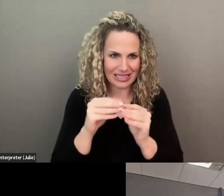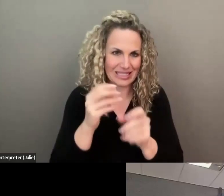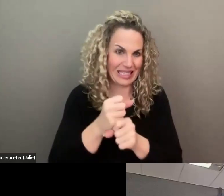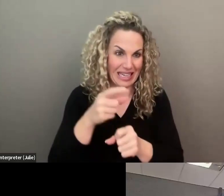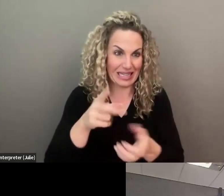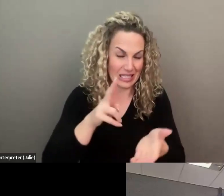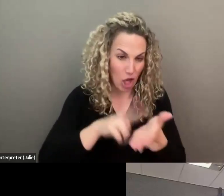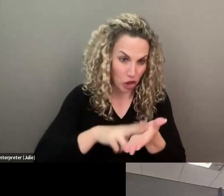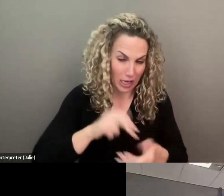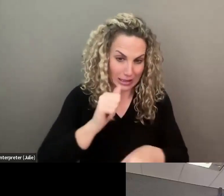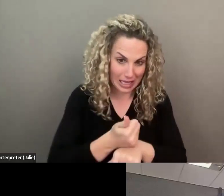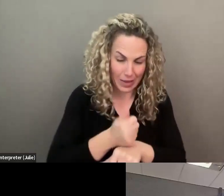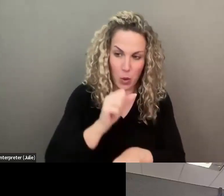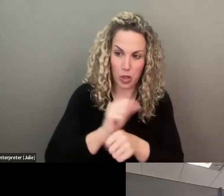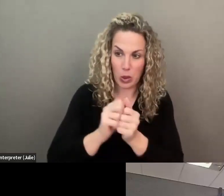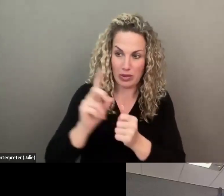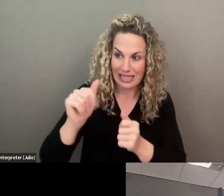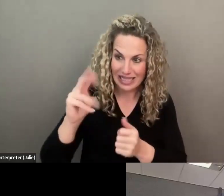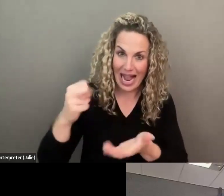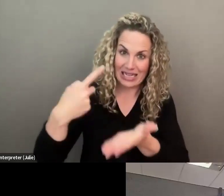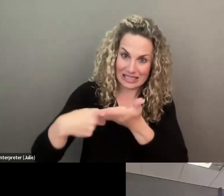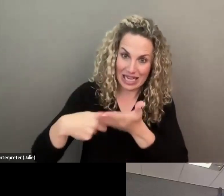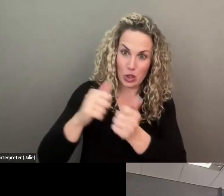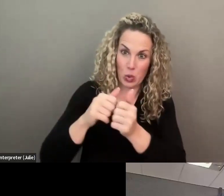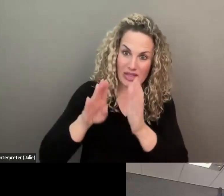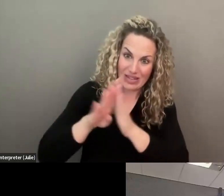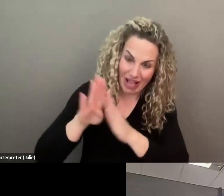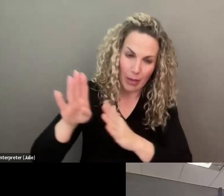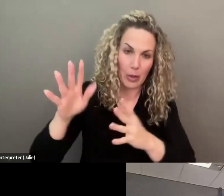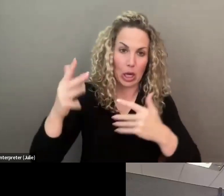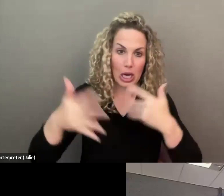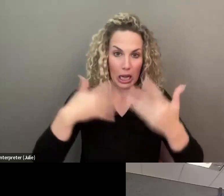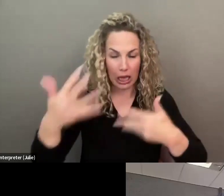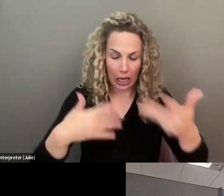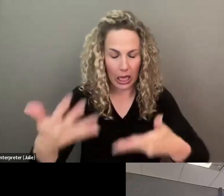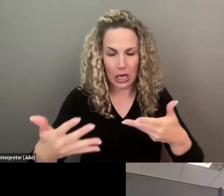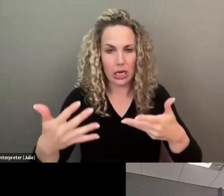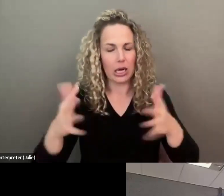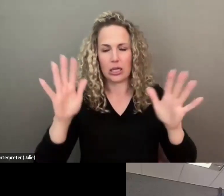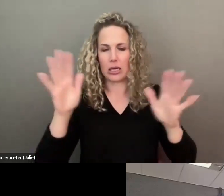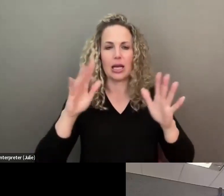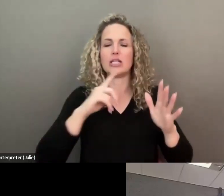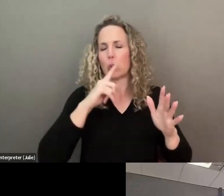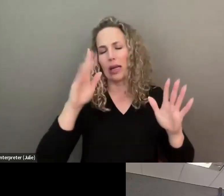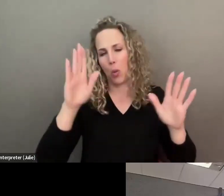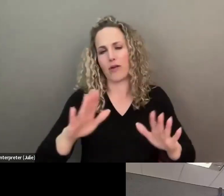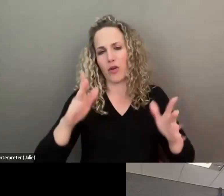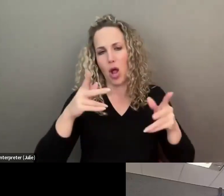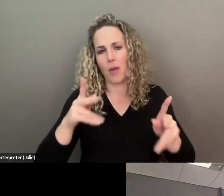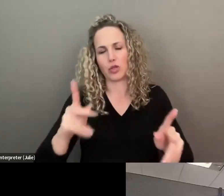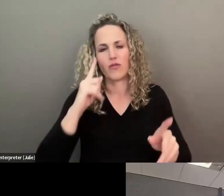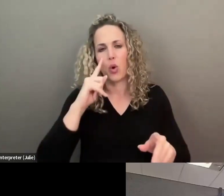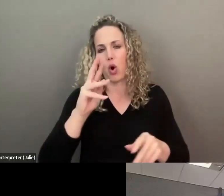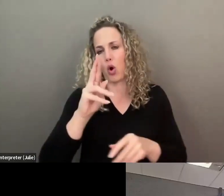aligned, working with Dan to have the discussions with the developers. So it's an excellent opportunity for our regional